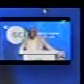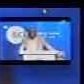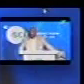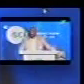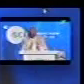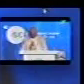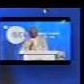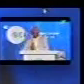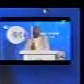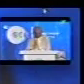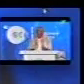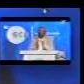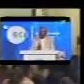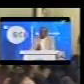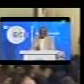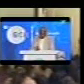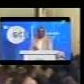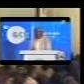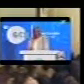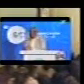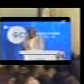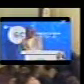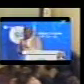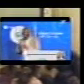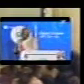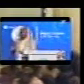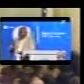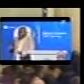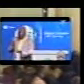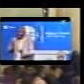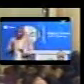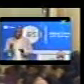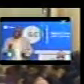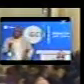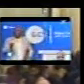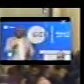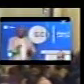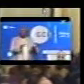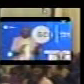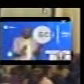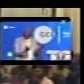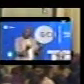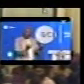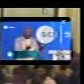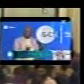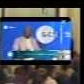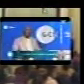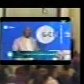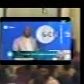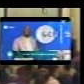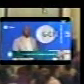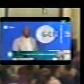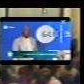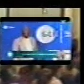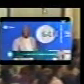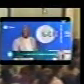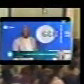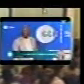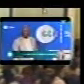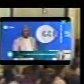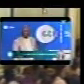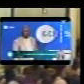of evil things, disobedient to parents, without understanding, they are covenant breakers, they are